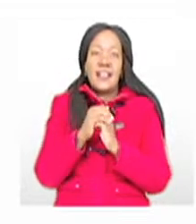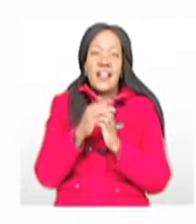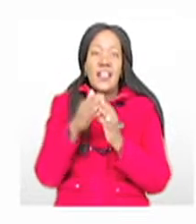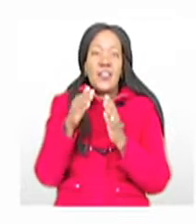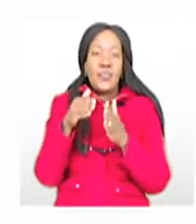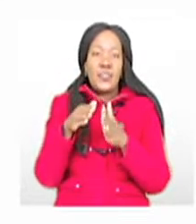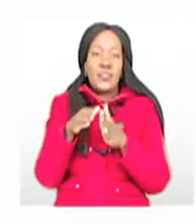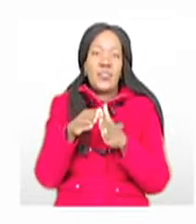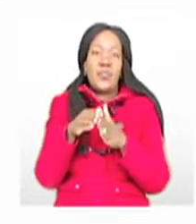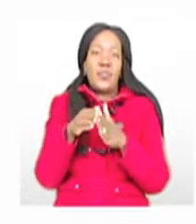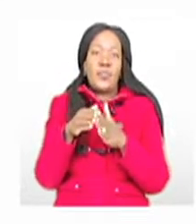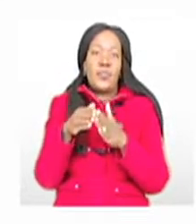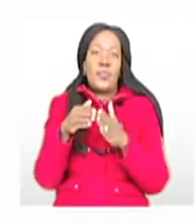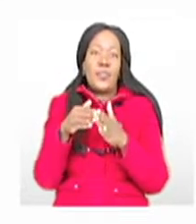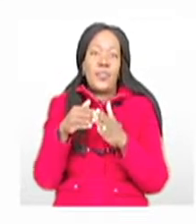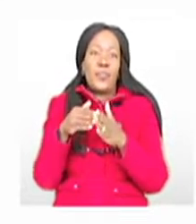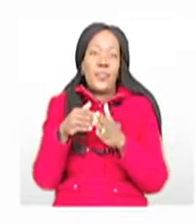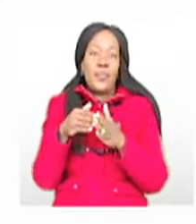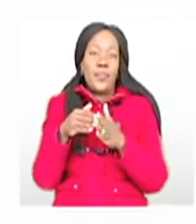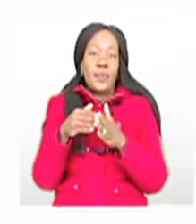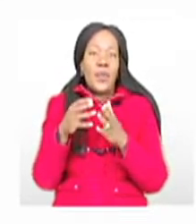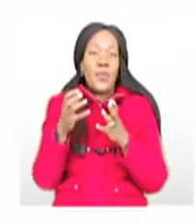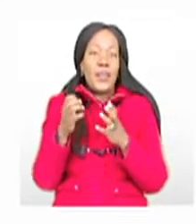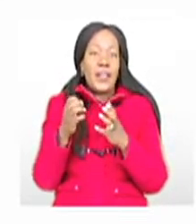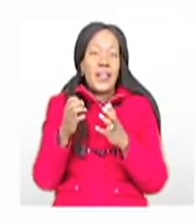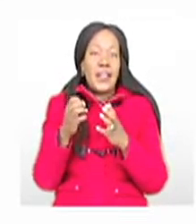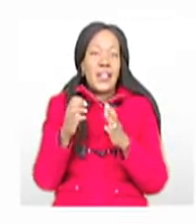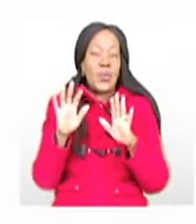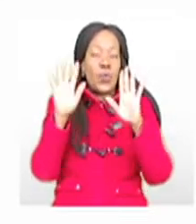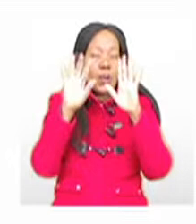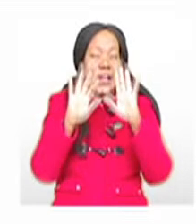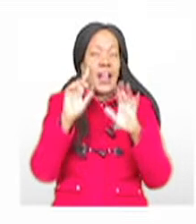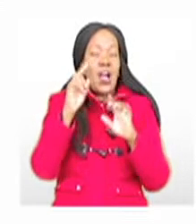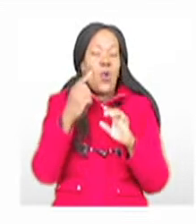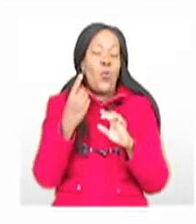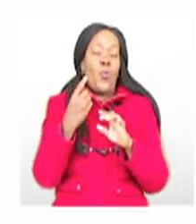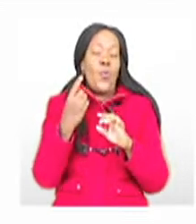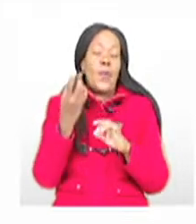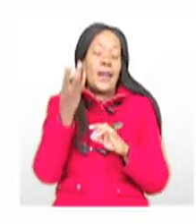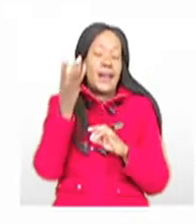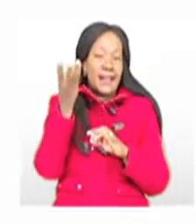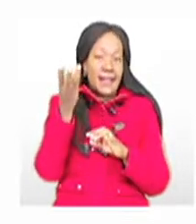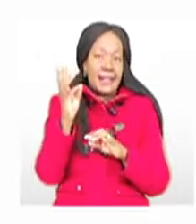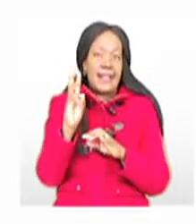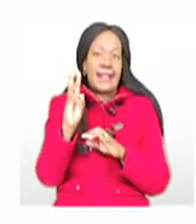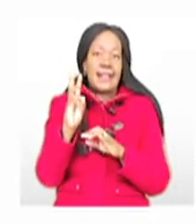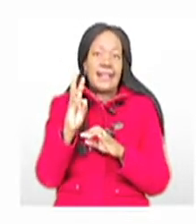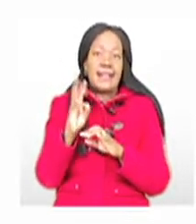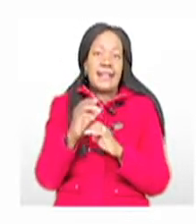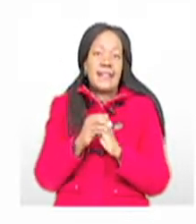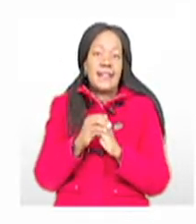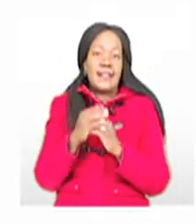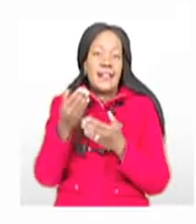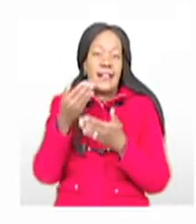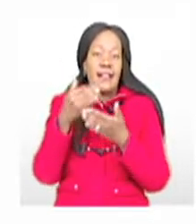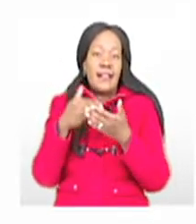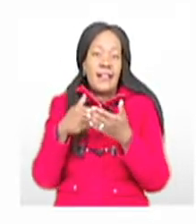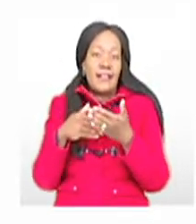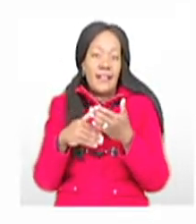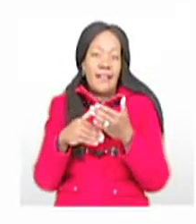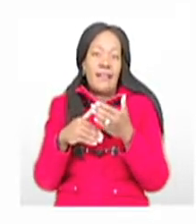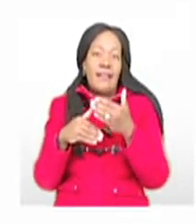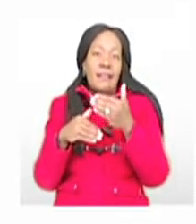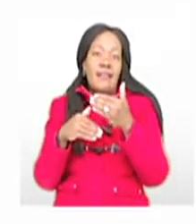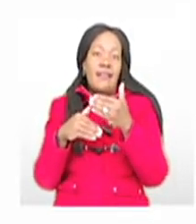stop right there. Now you need to color in 6 birds. The next activity at the